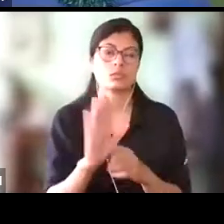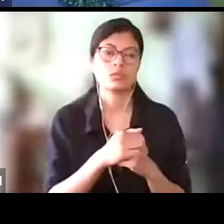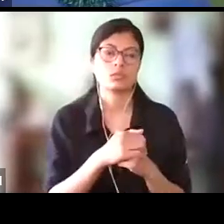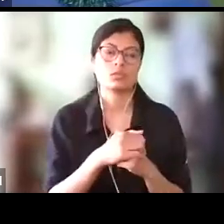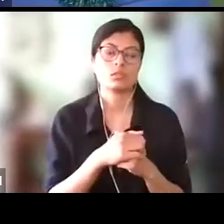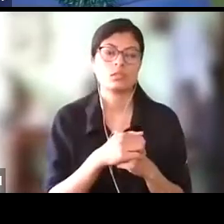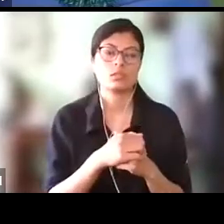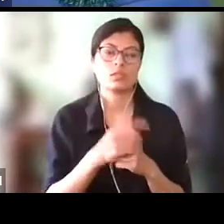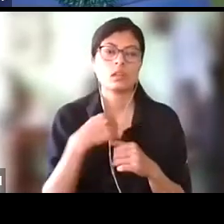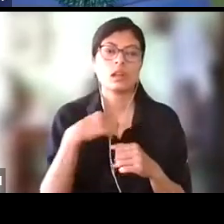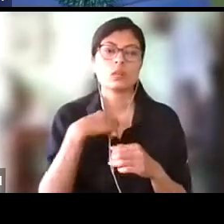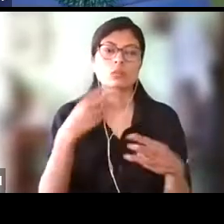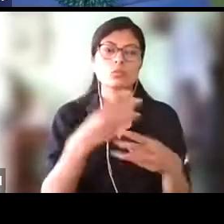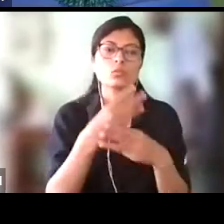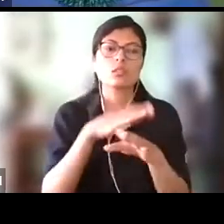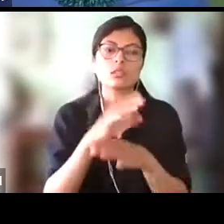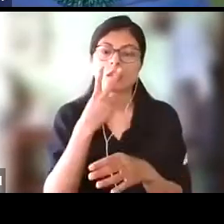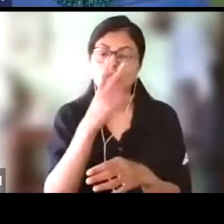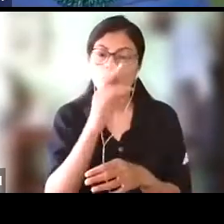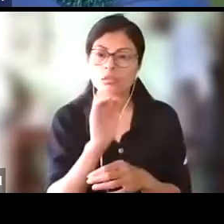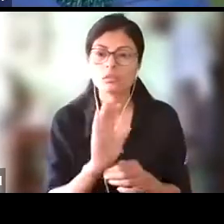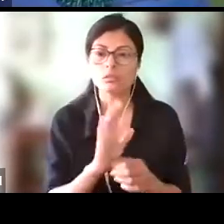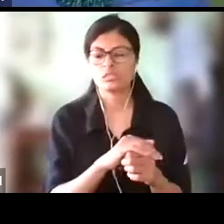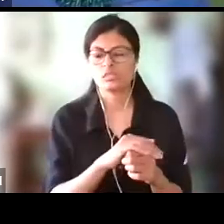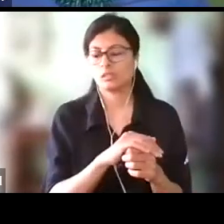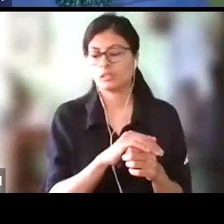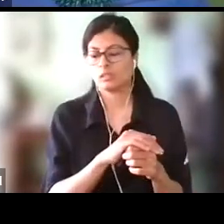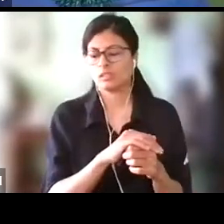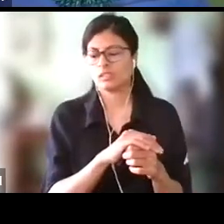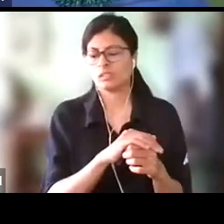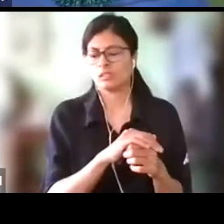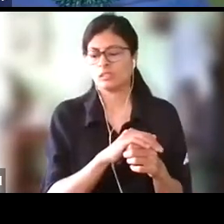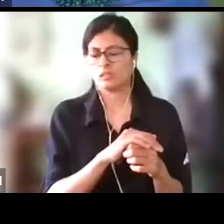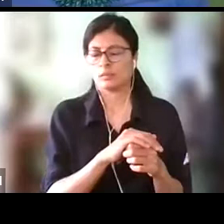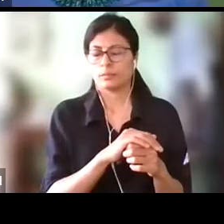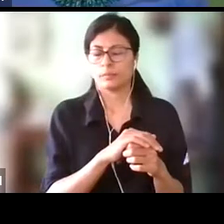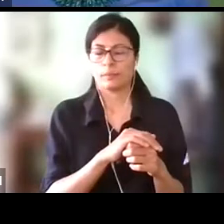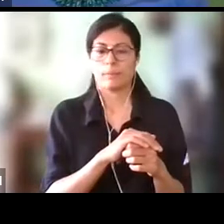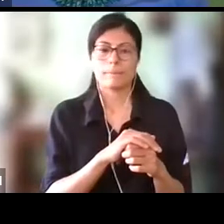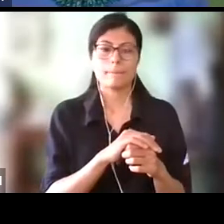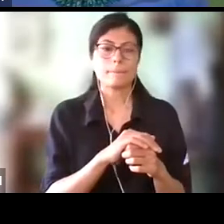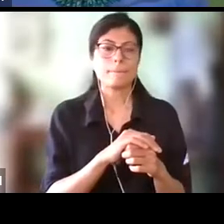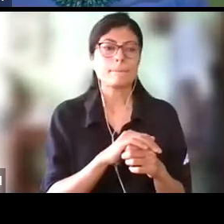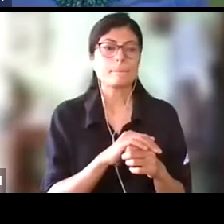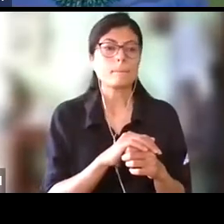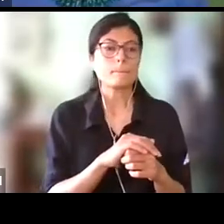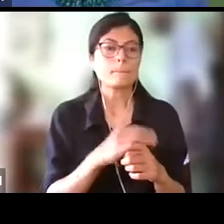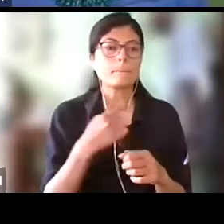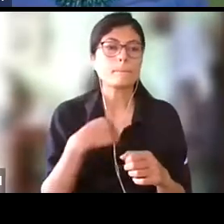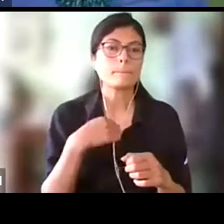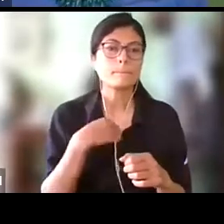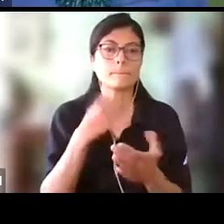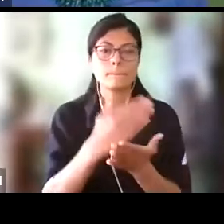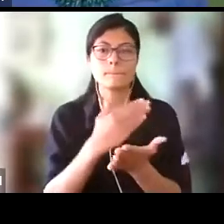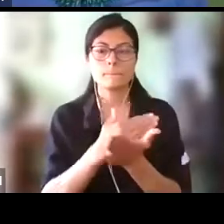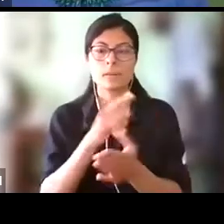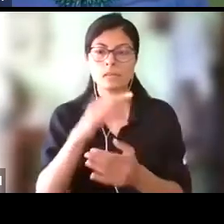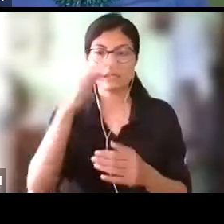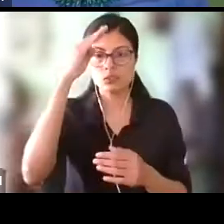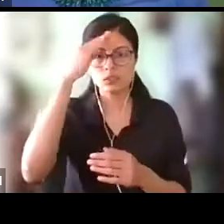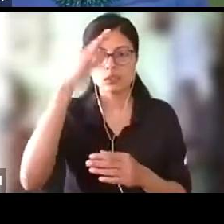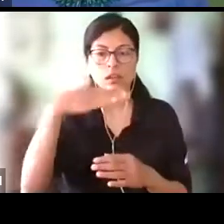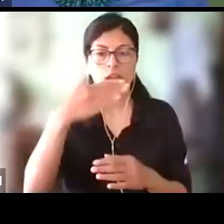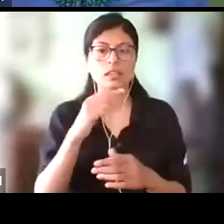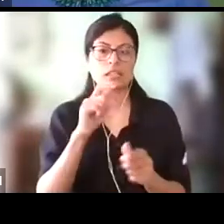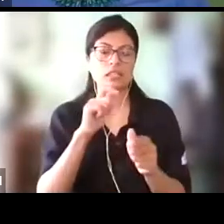the individuals with the decision-making power are not necessarily doing things that will benefit everyone. And, you know, this cross-cutting theme